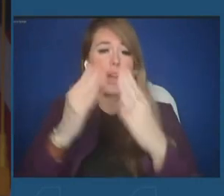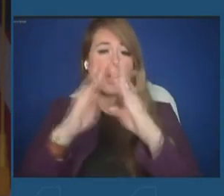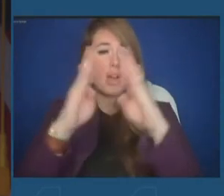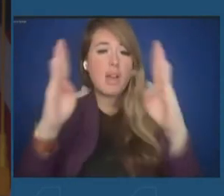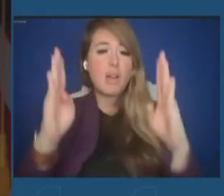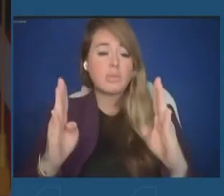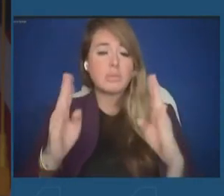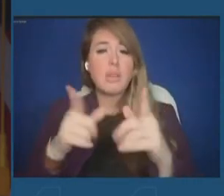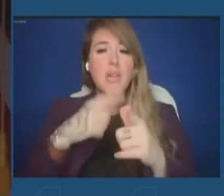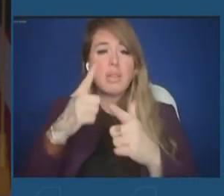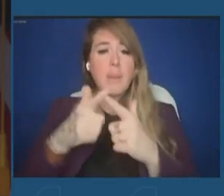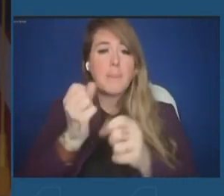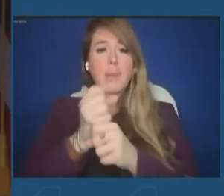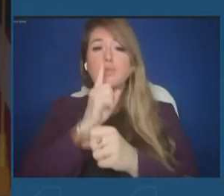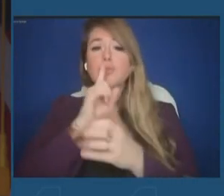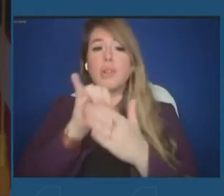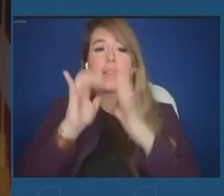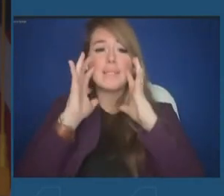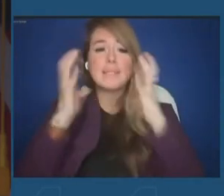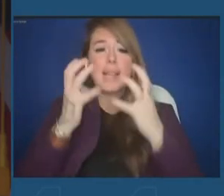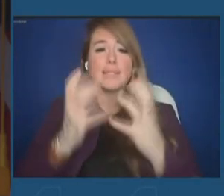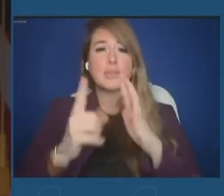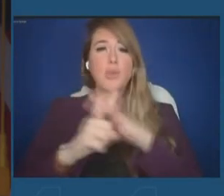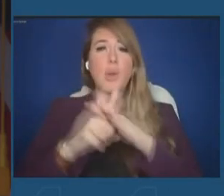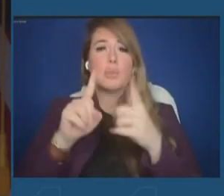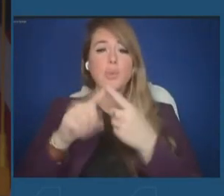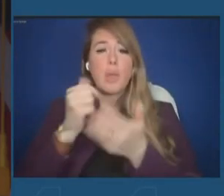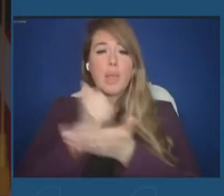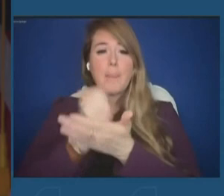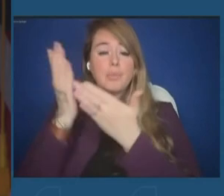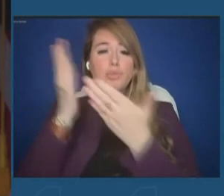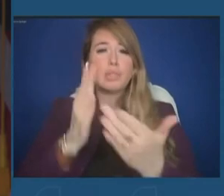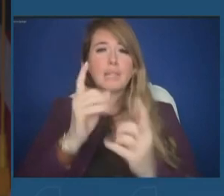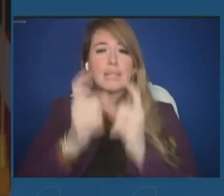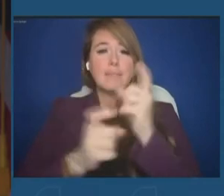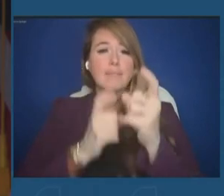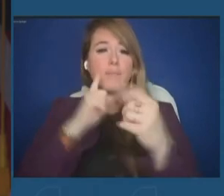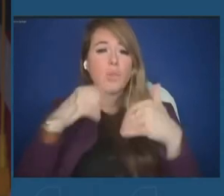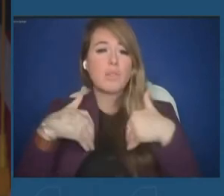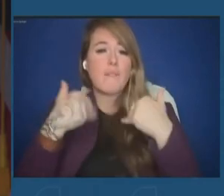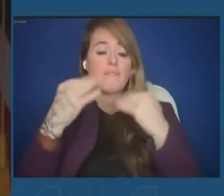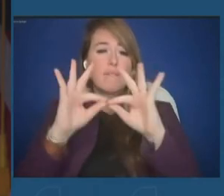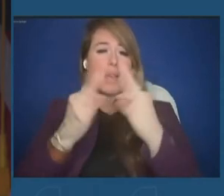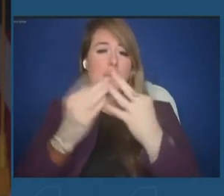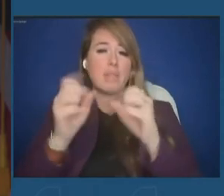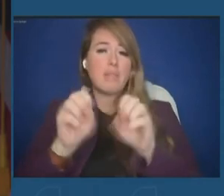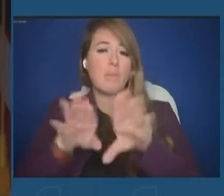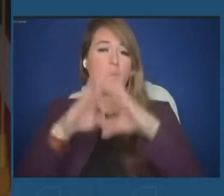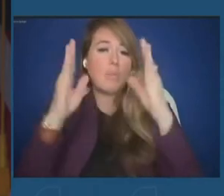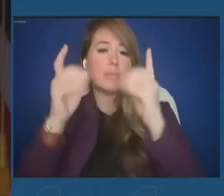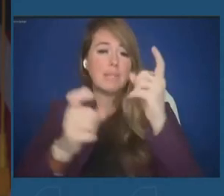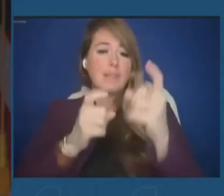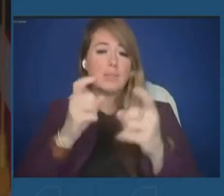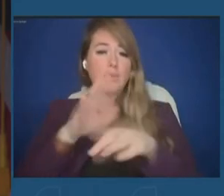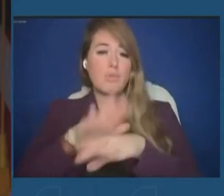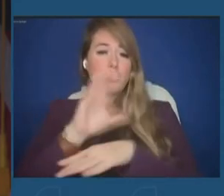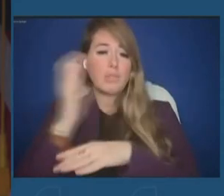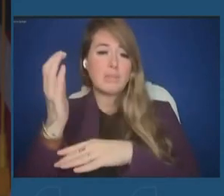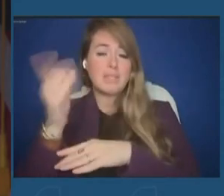then they made sure Santa was there to help bring some gifts to a young family so they could open gifts on Christmas. Never forgetting, there's little